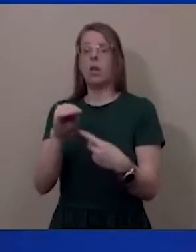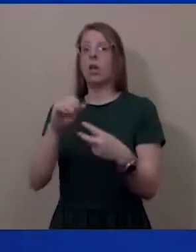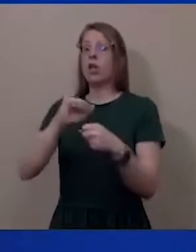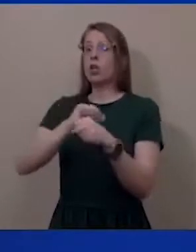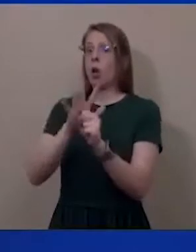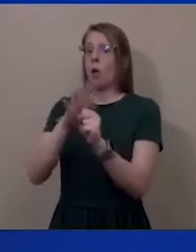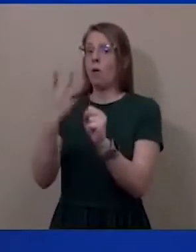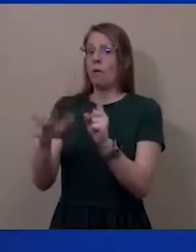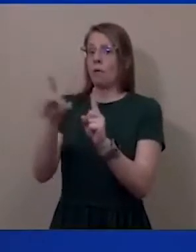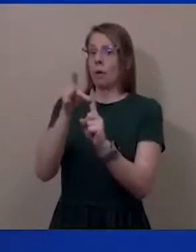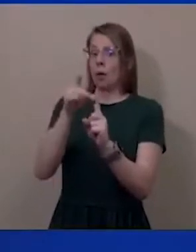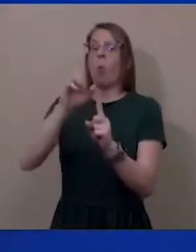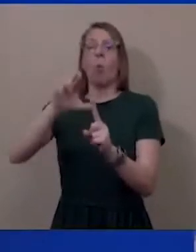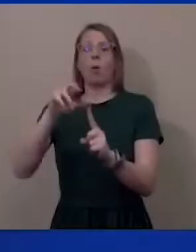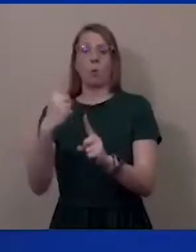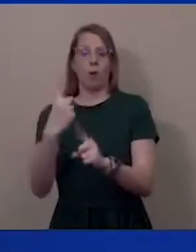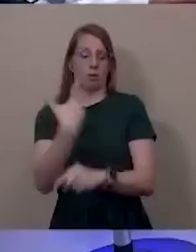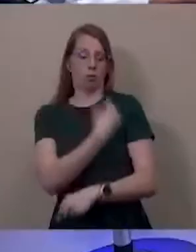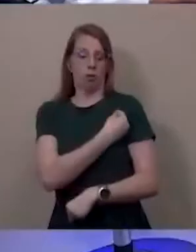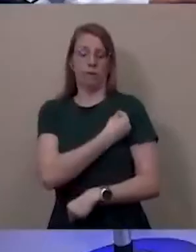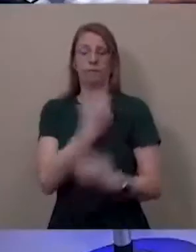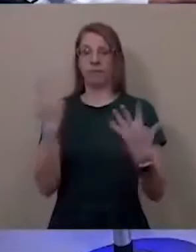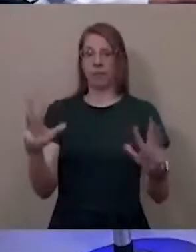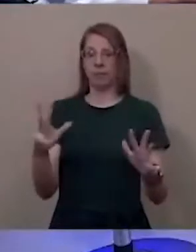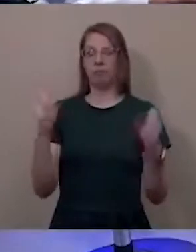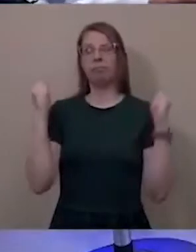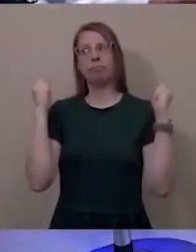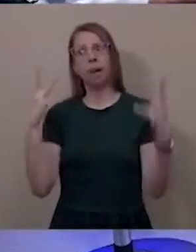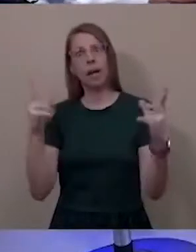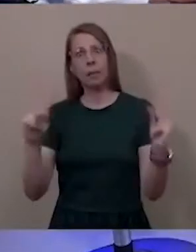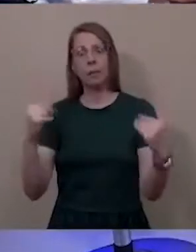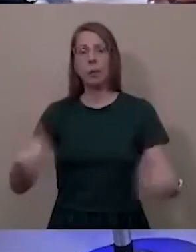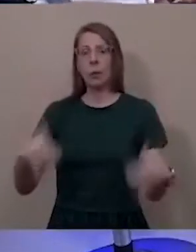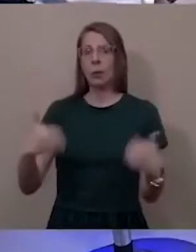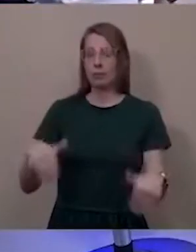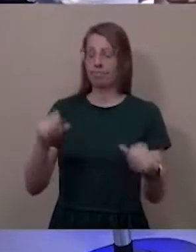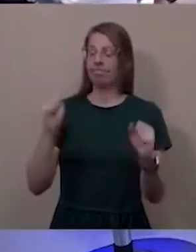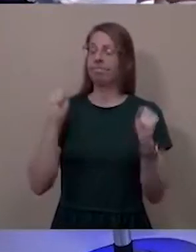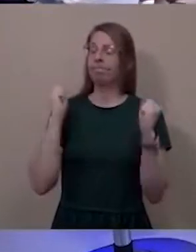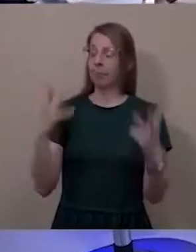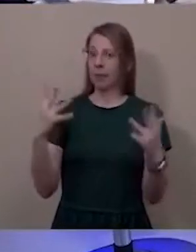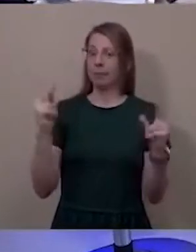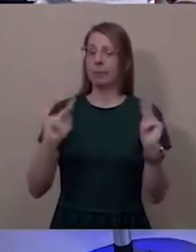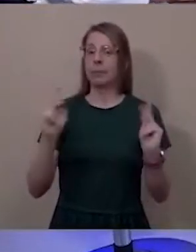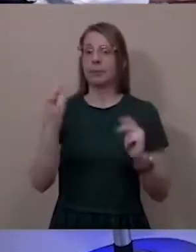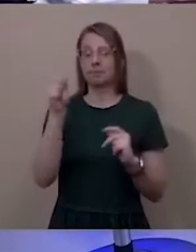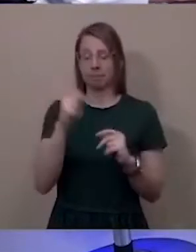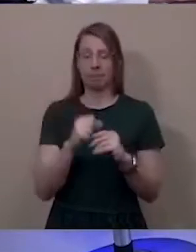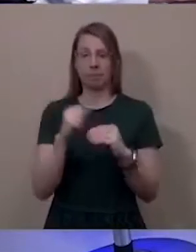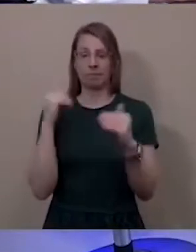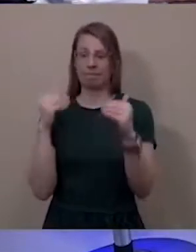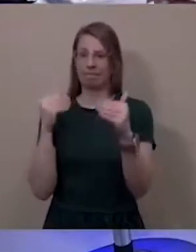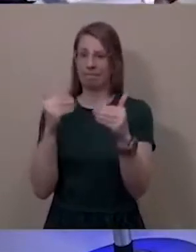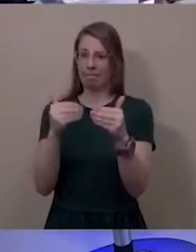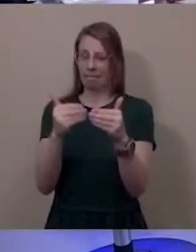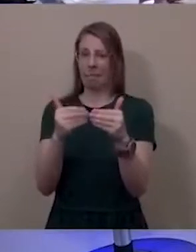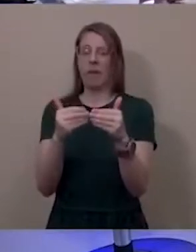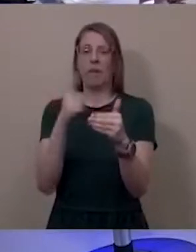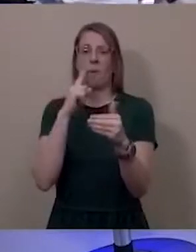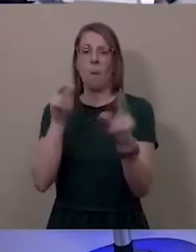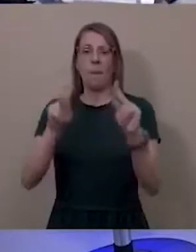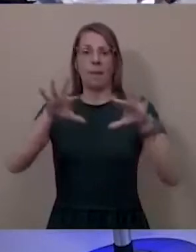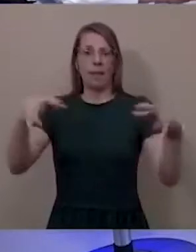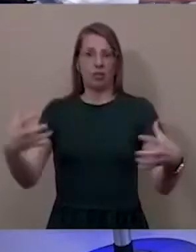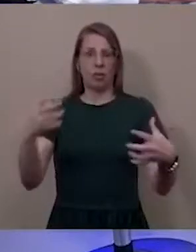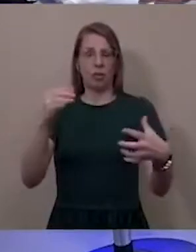That looks pretty good. That's a ton of people. Yeah, it is a lot, and hopefully we can get to that more of that population immunity or something where we